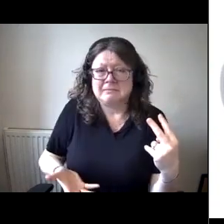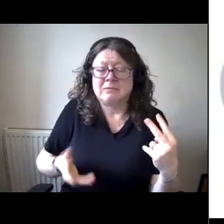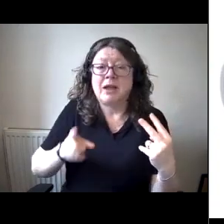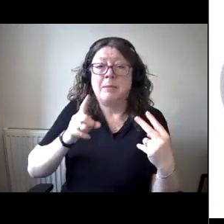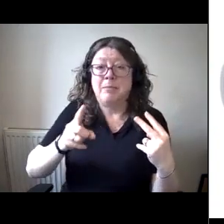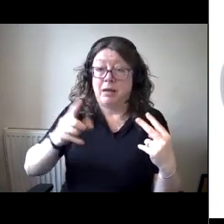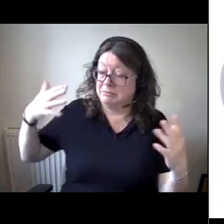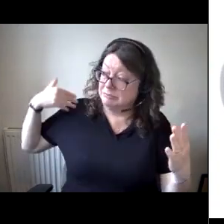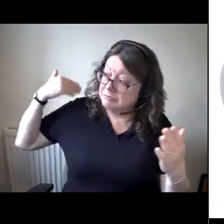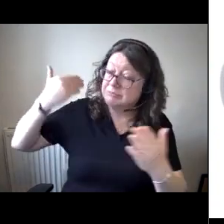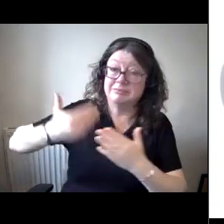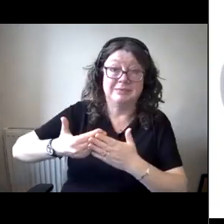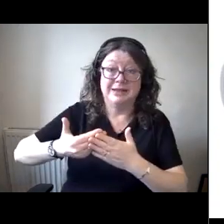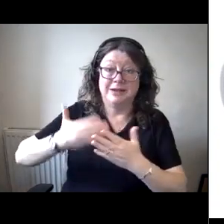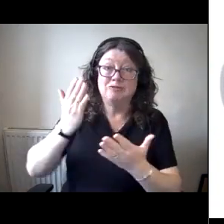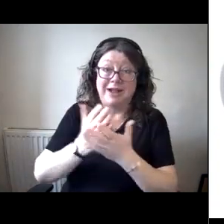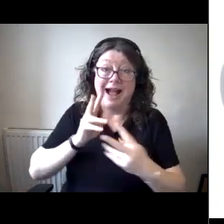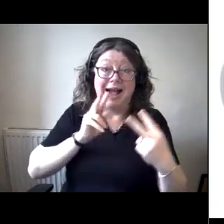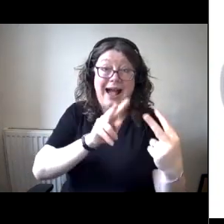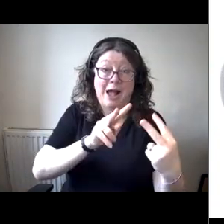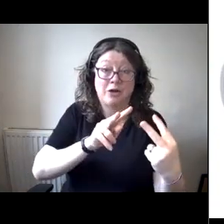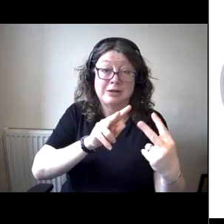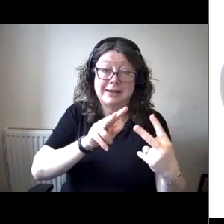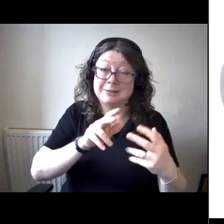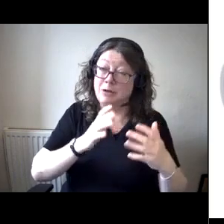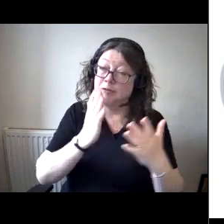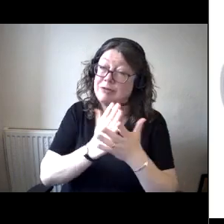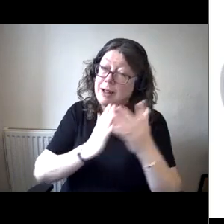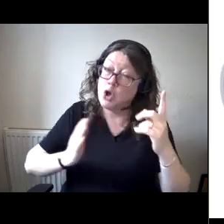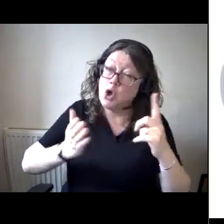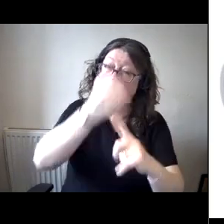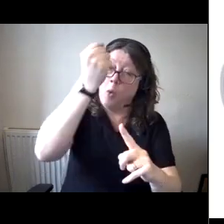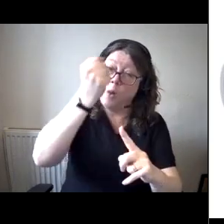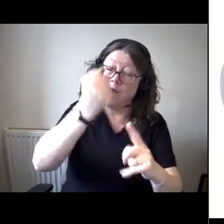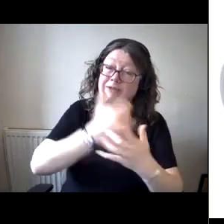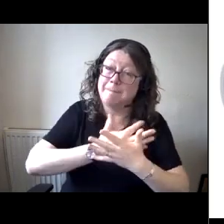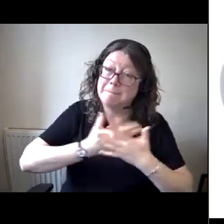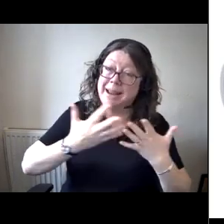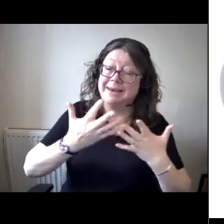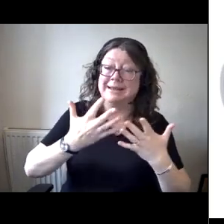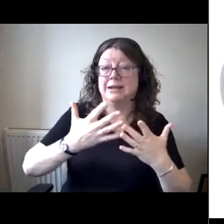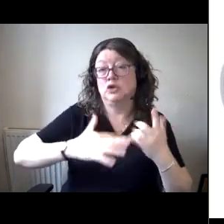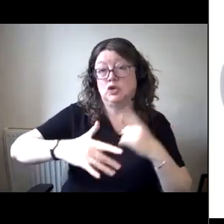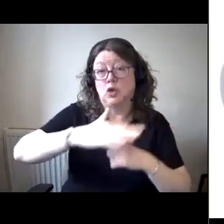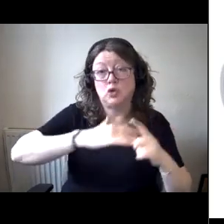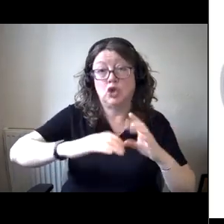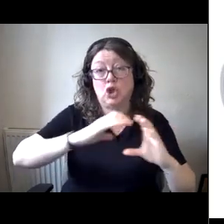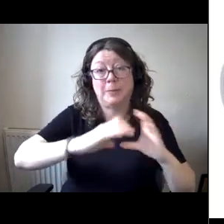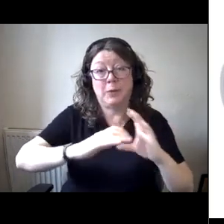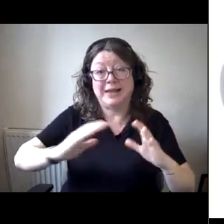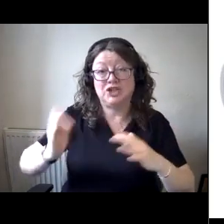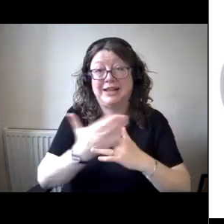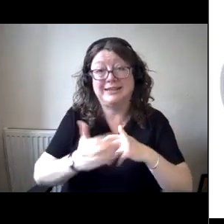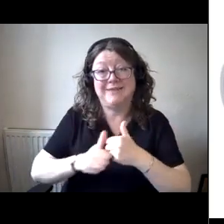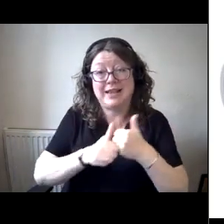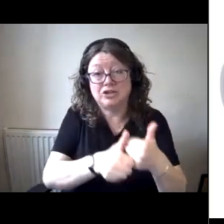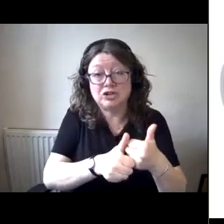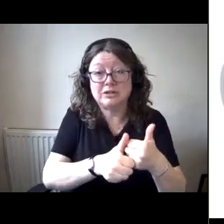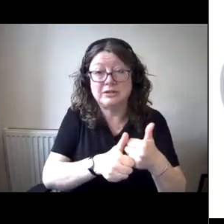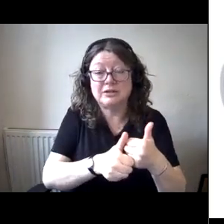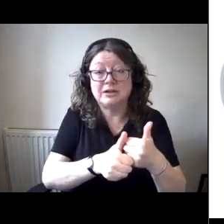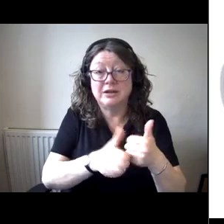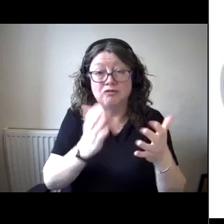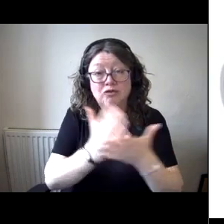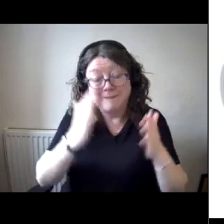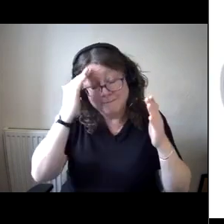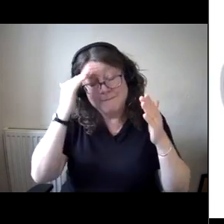things, so many social skills groups, so much social communication intervention in the past has really